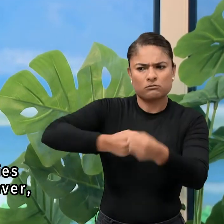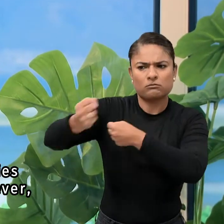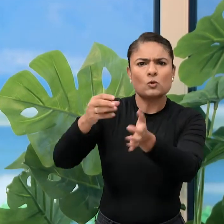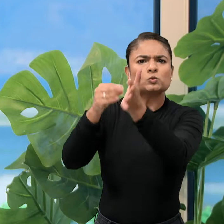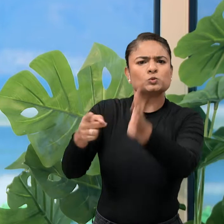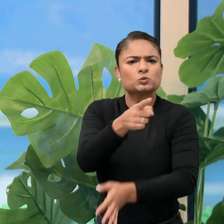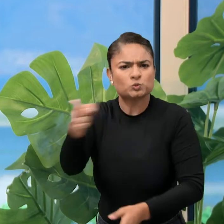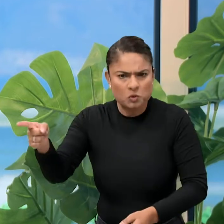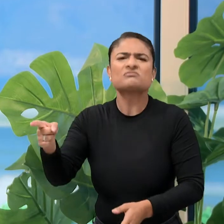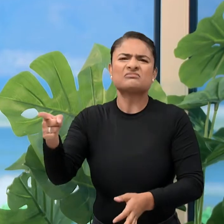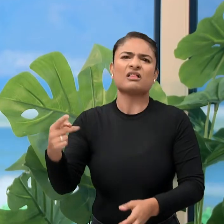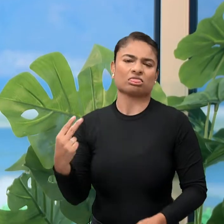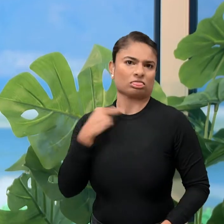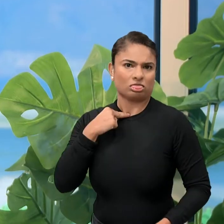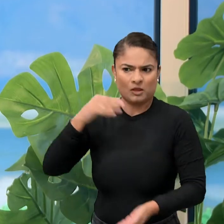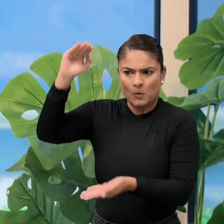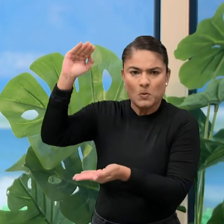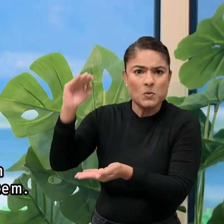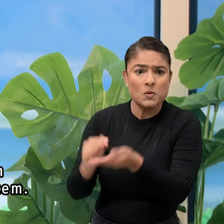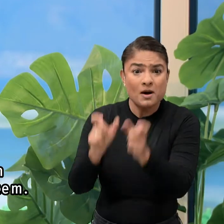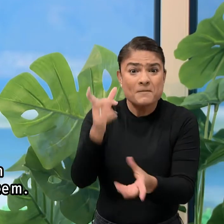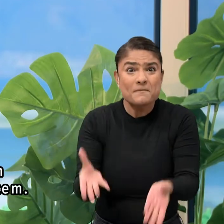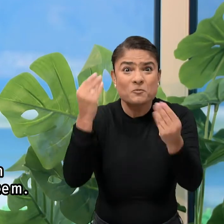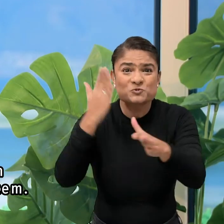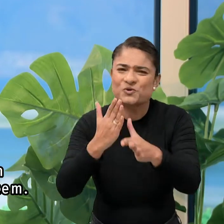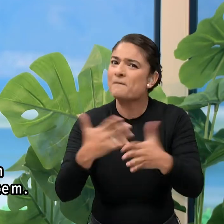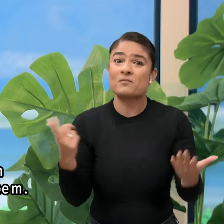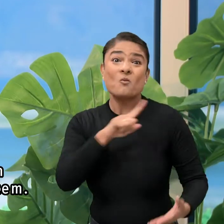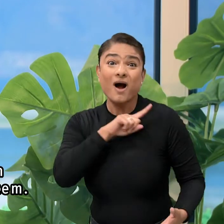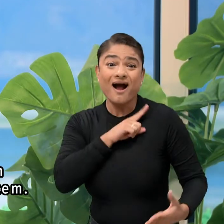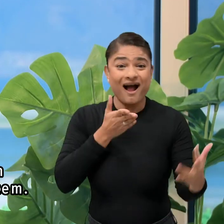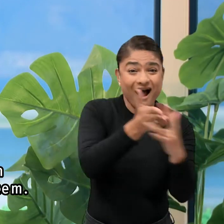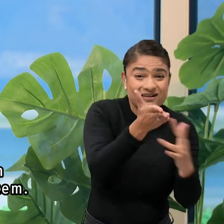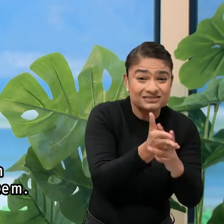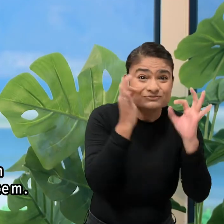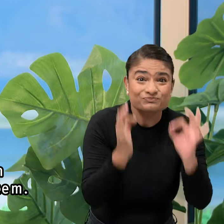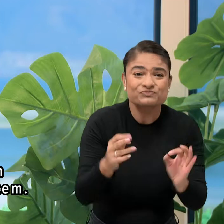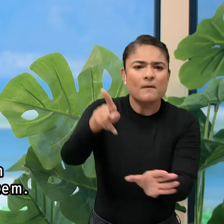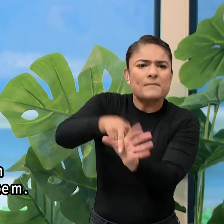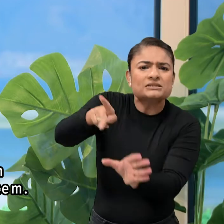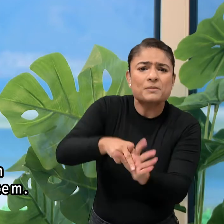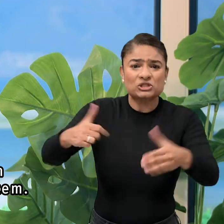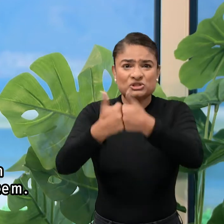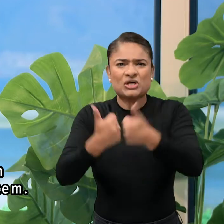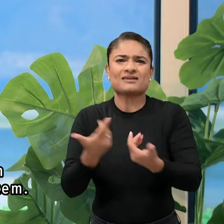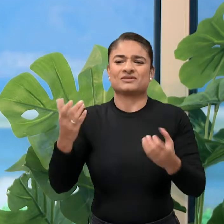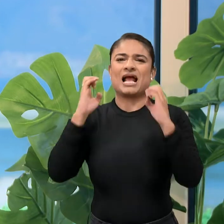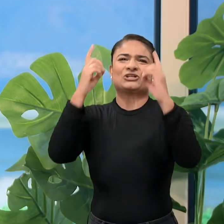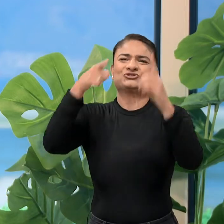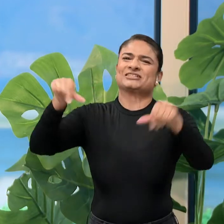however, remains disappointingly low due to the access and participation challenges in the basic education